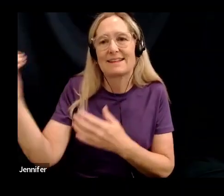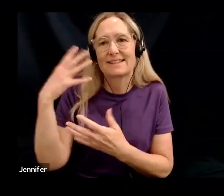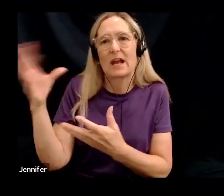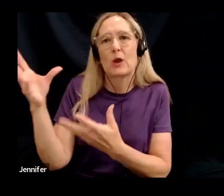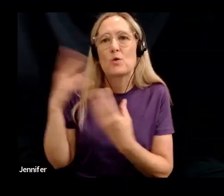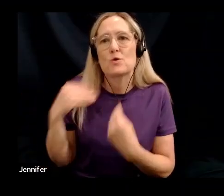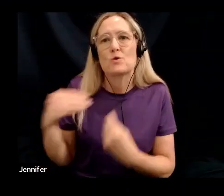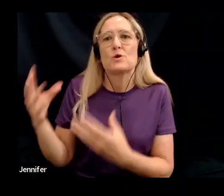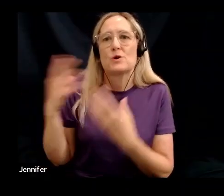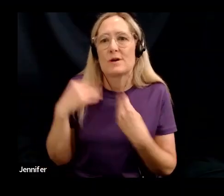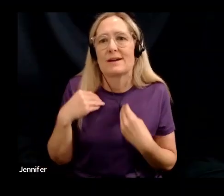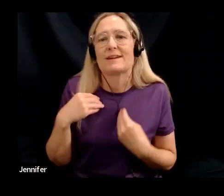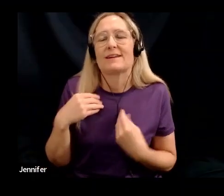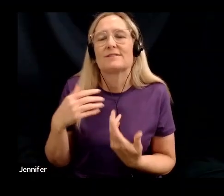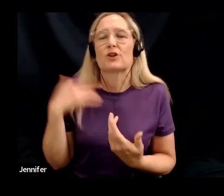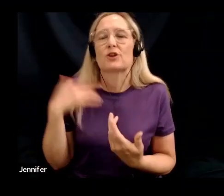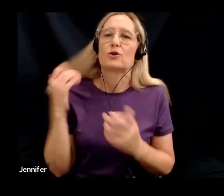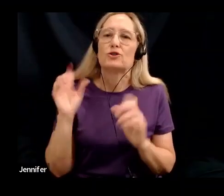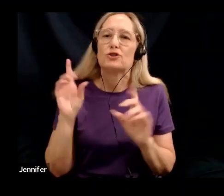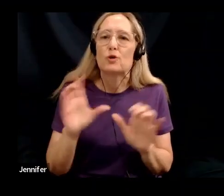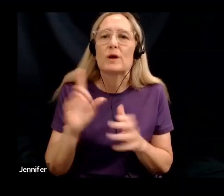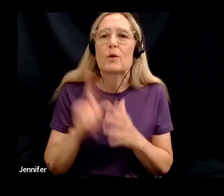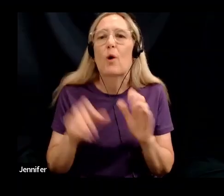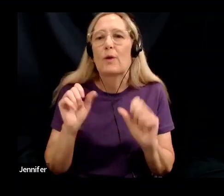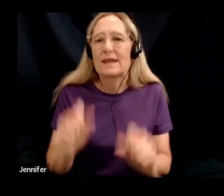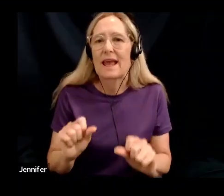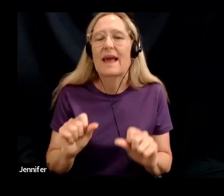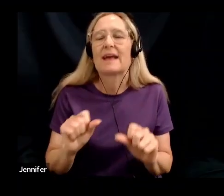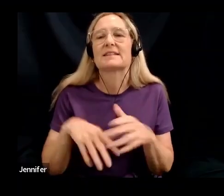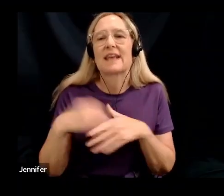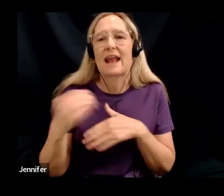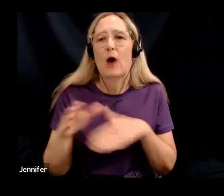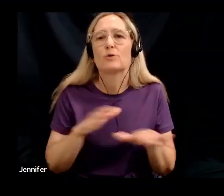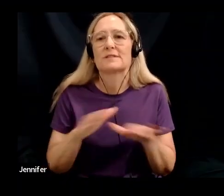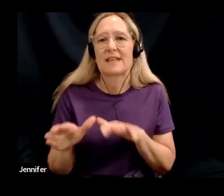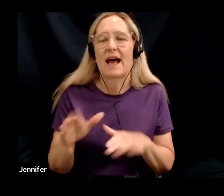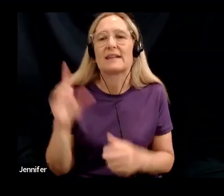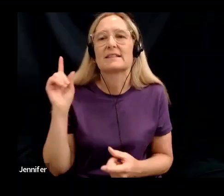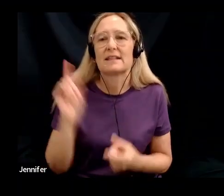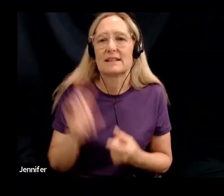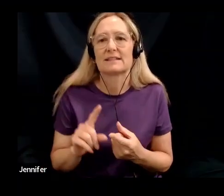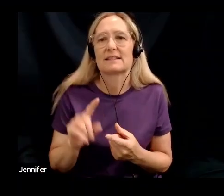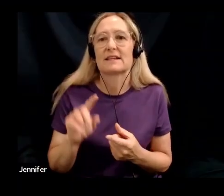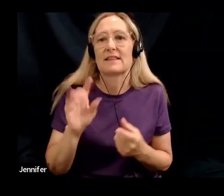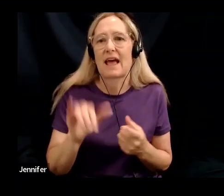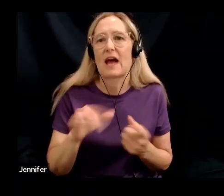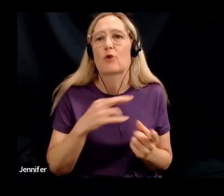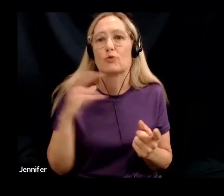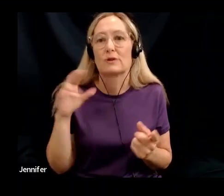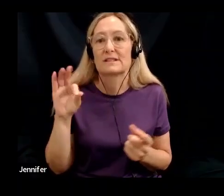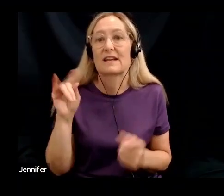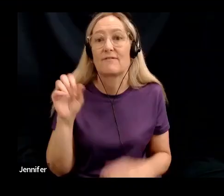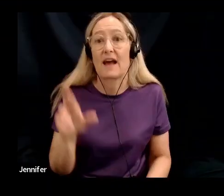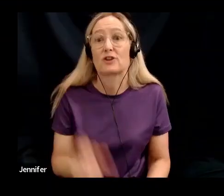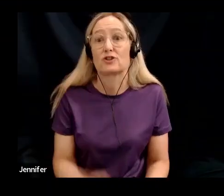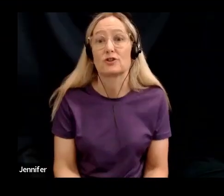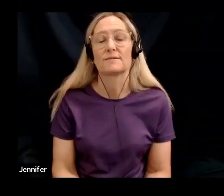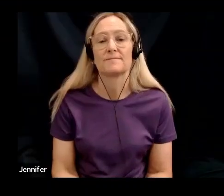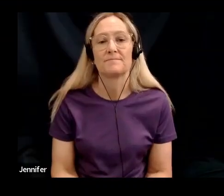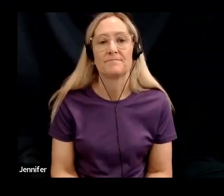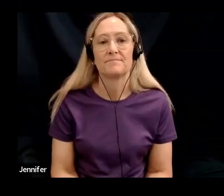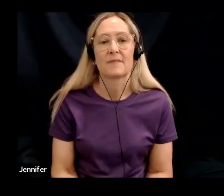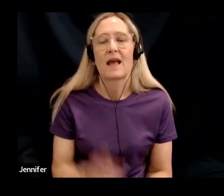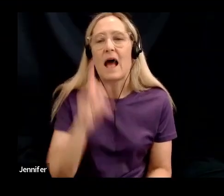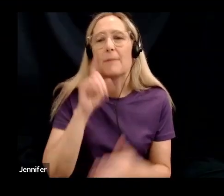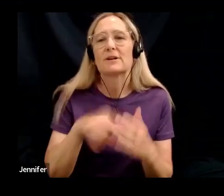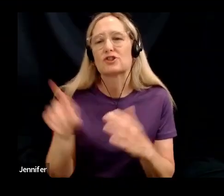clouds. So doing what we can to get outside can be one way we can lessen this risk factor. So I'm just going to check the